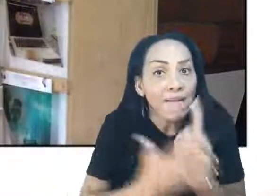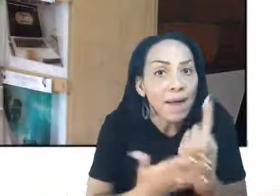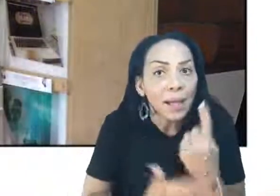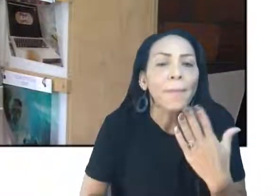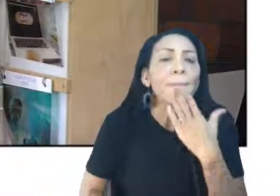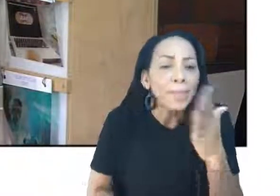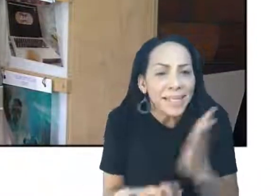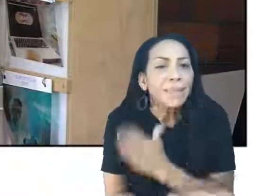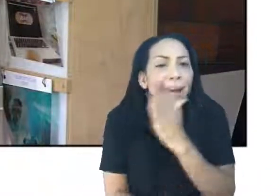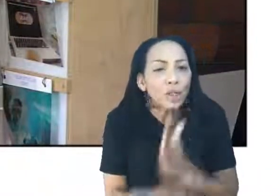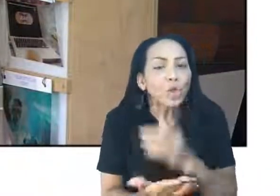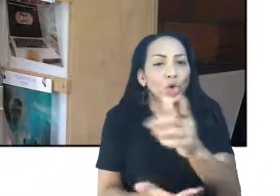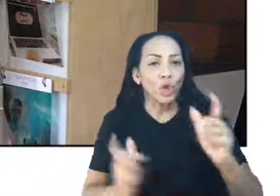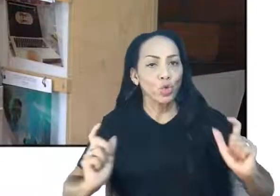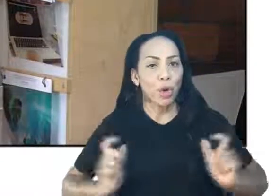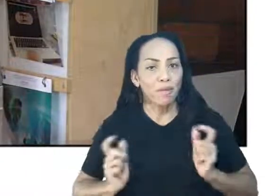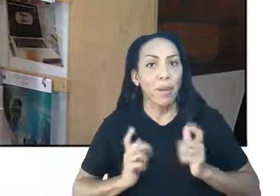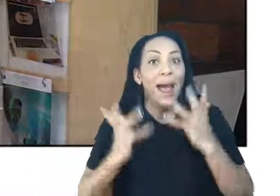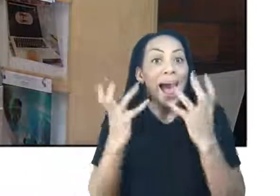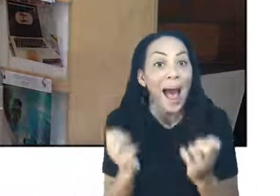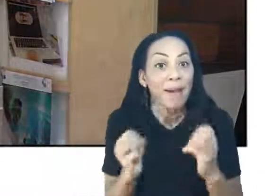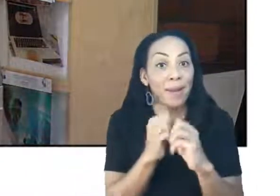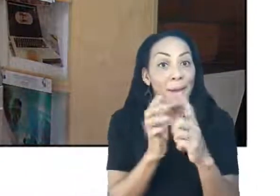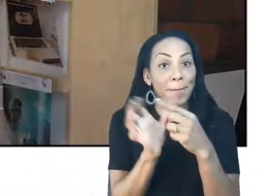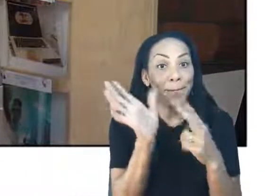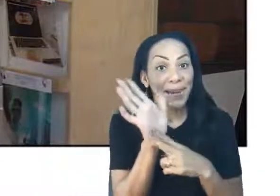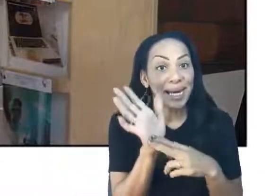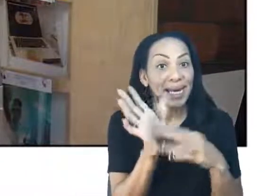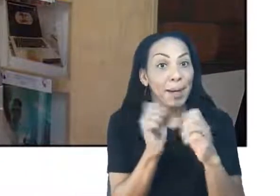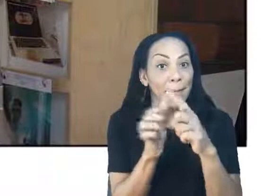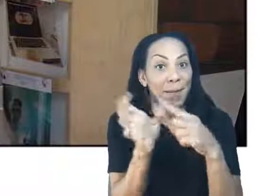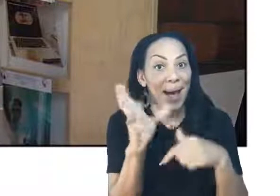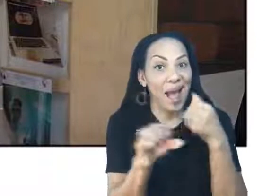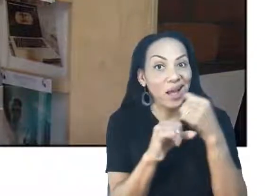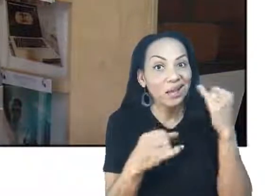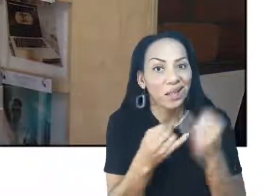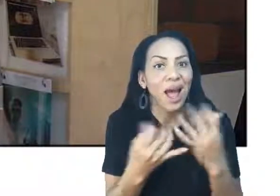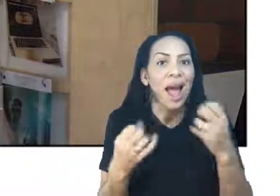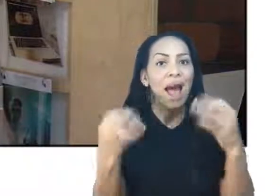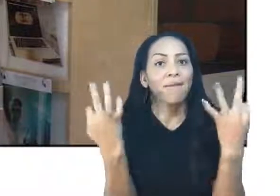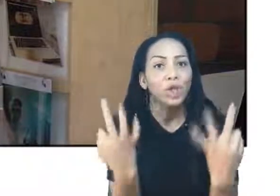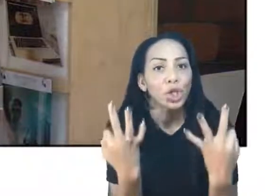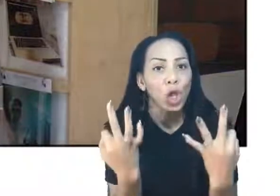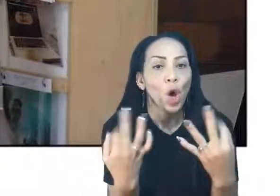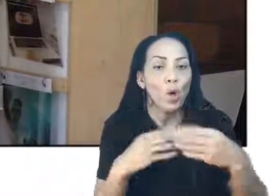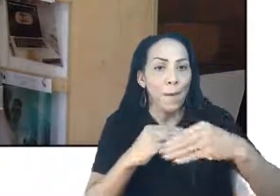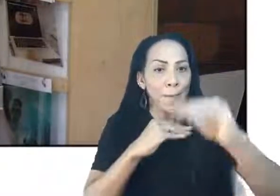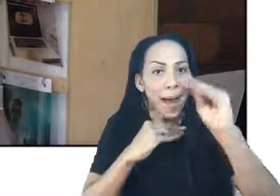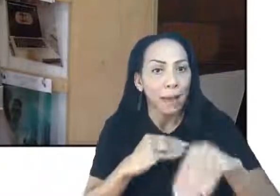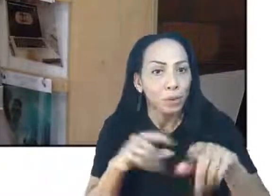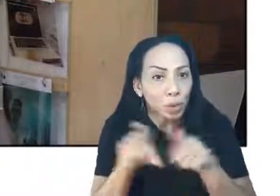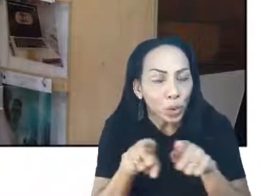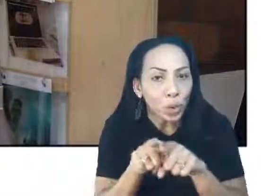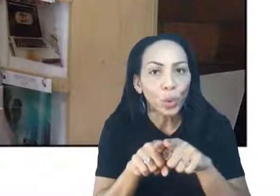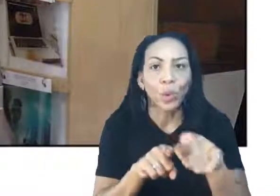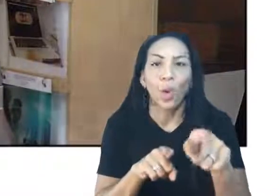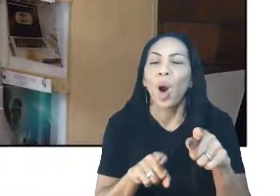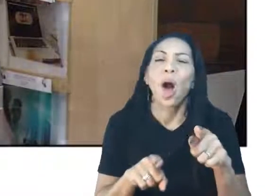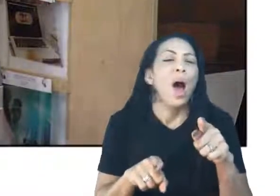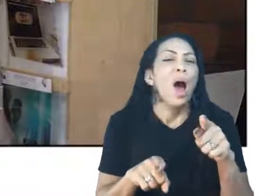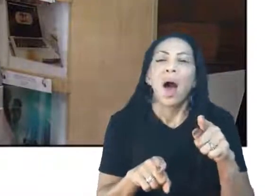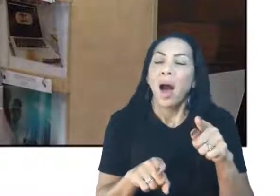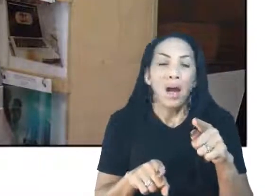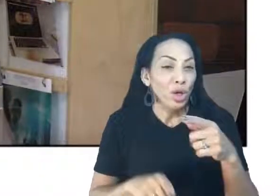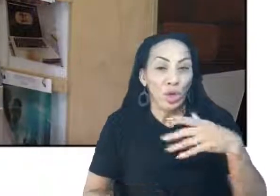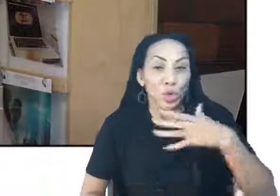got some beanbags and yoga mats down here. I'm going to audio describe any images, so you don't need to see the screen if it's